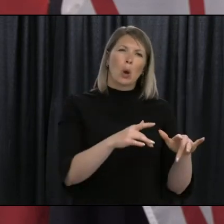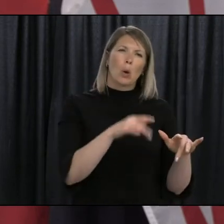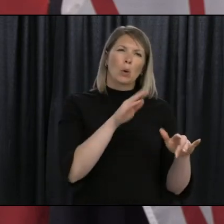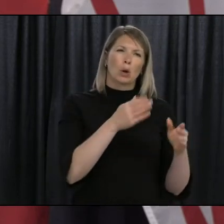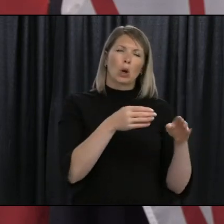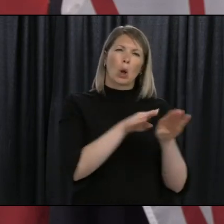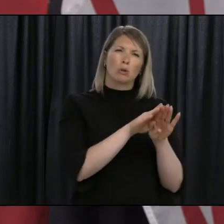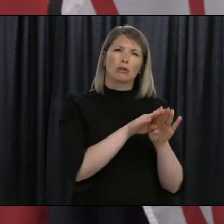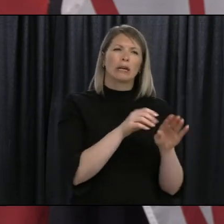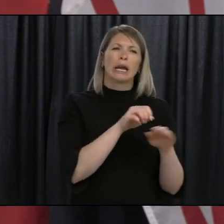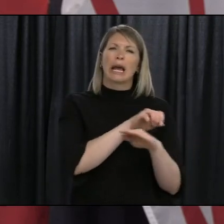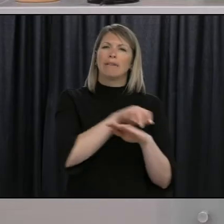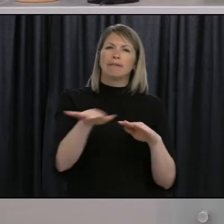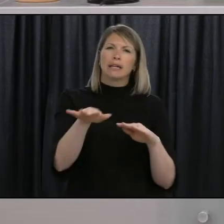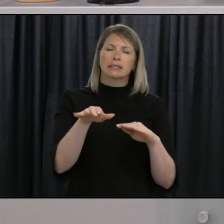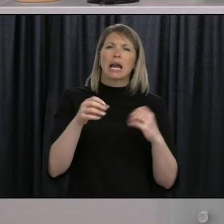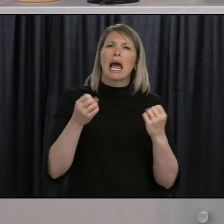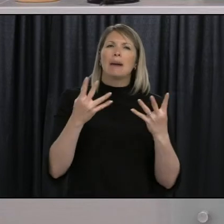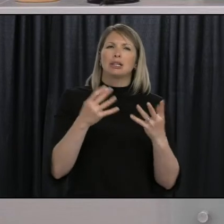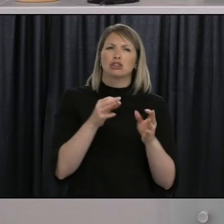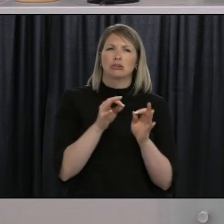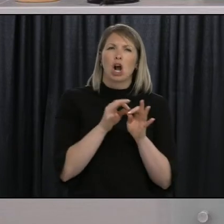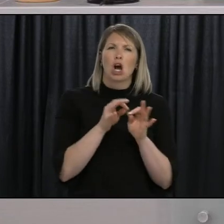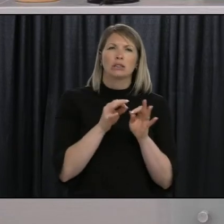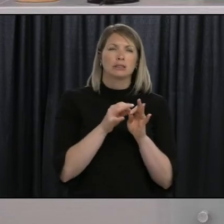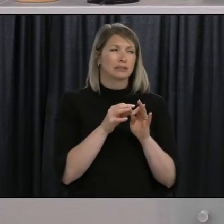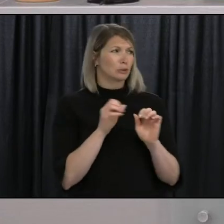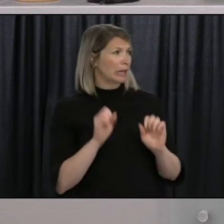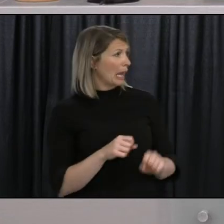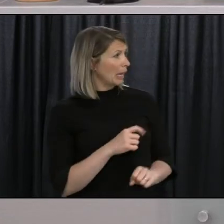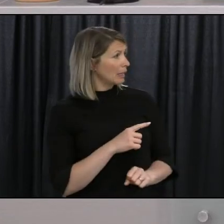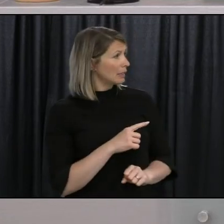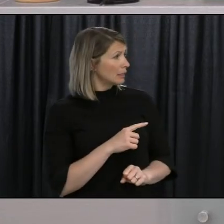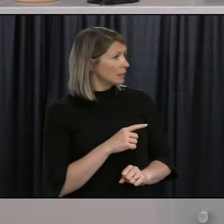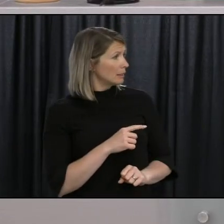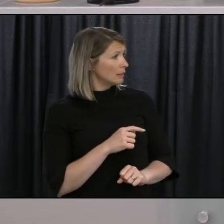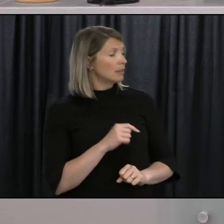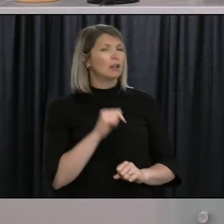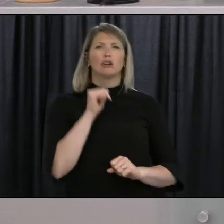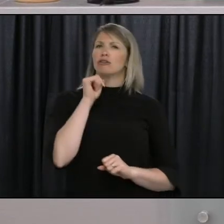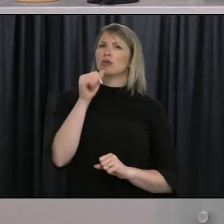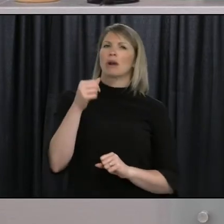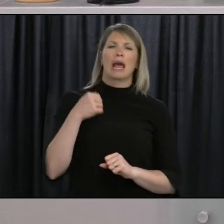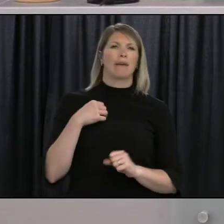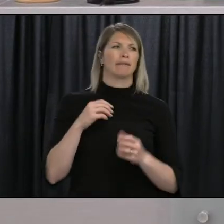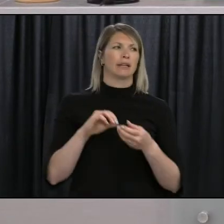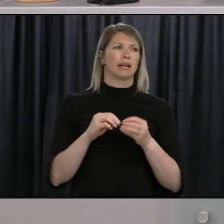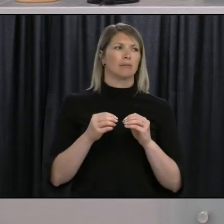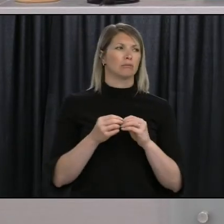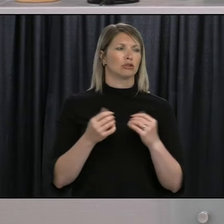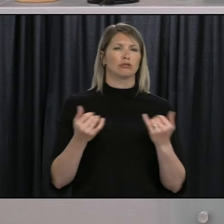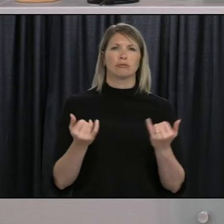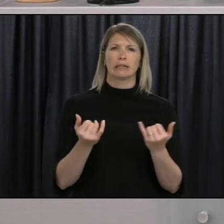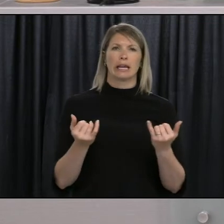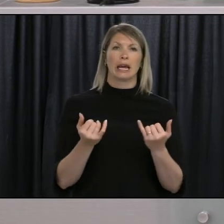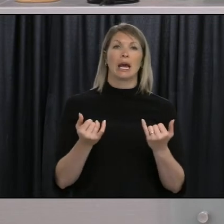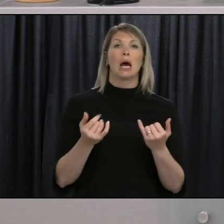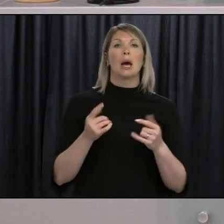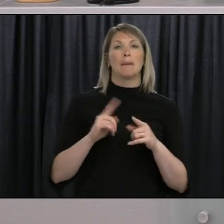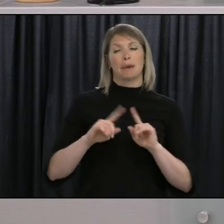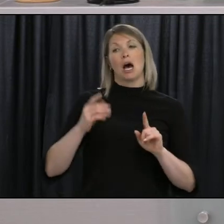to pinpoint exactly what is attributable to Snowmageddon? I don't have any numbers right this second. I do know that we are working through a